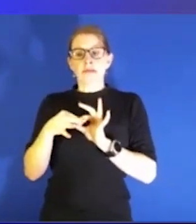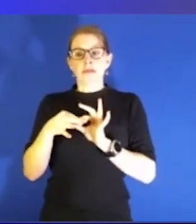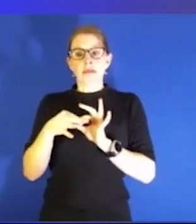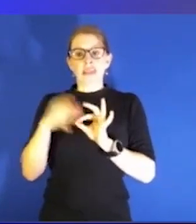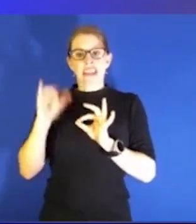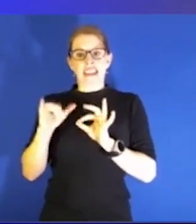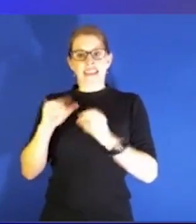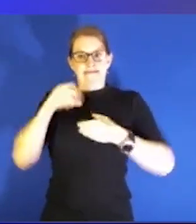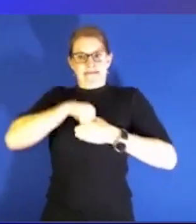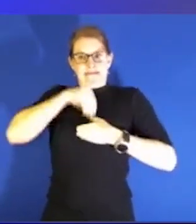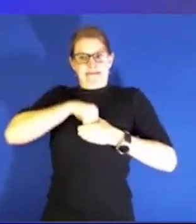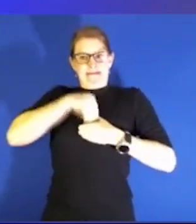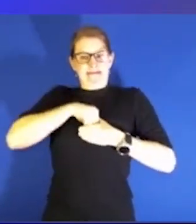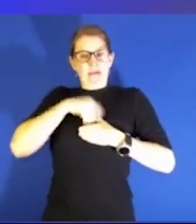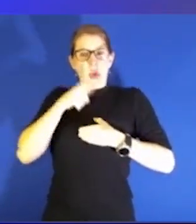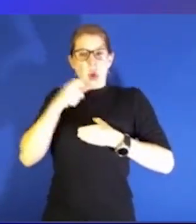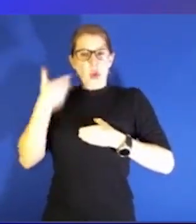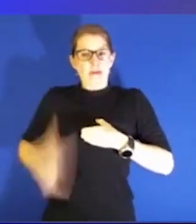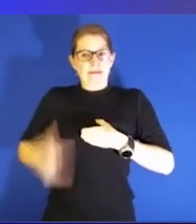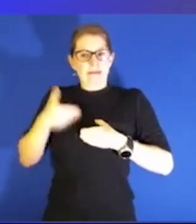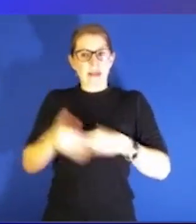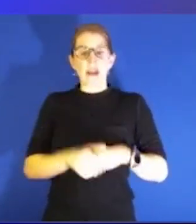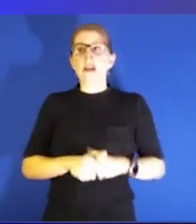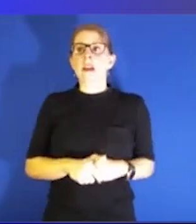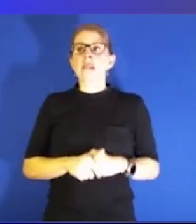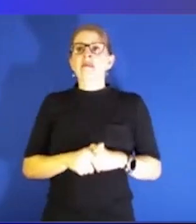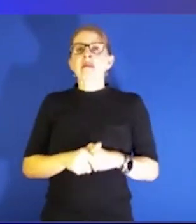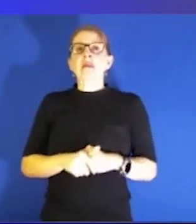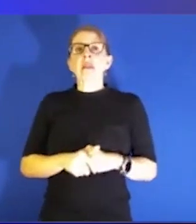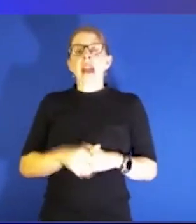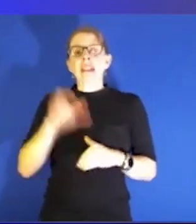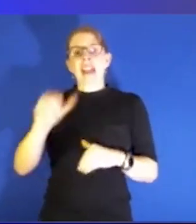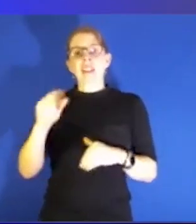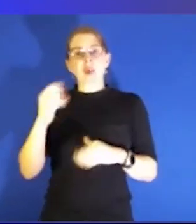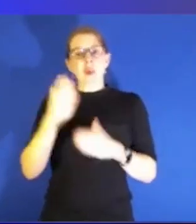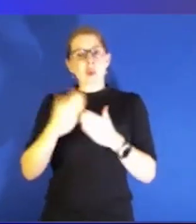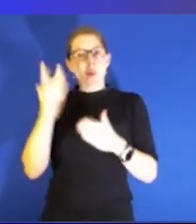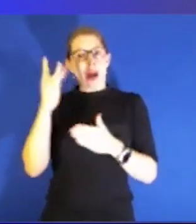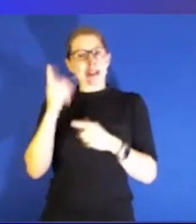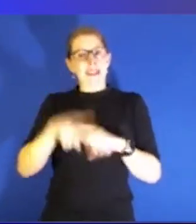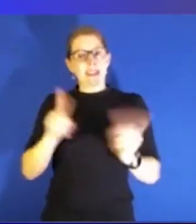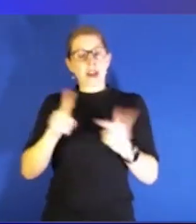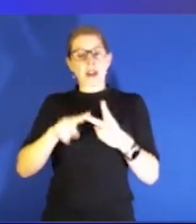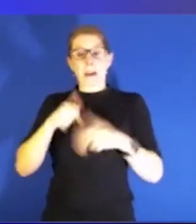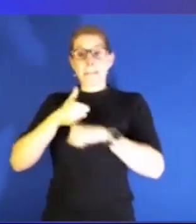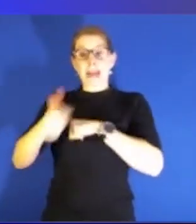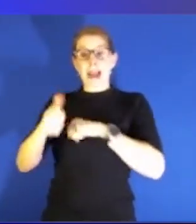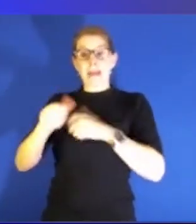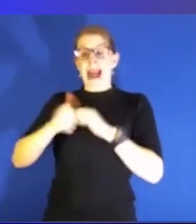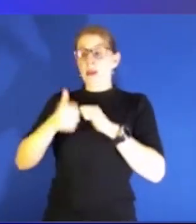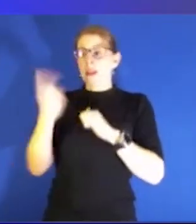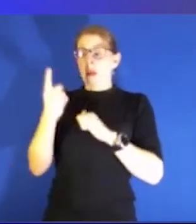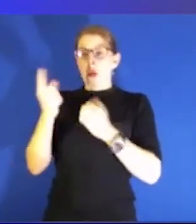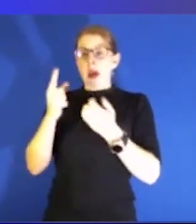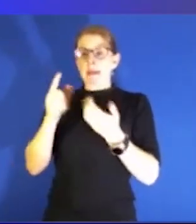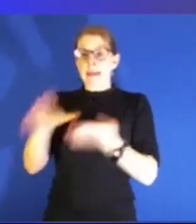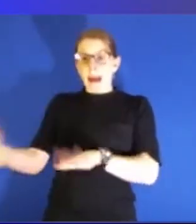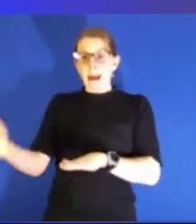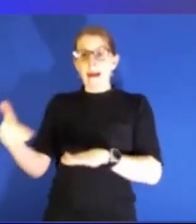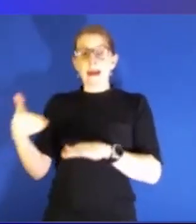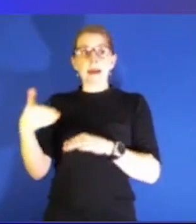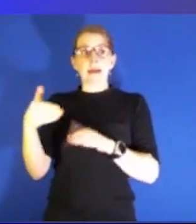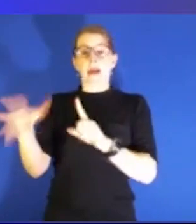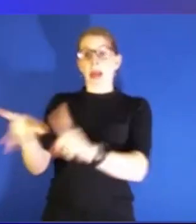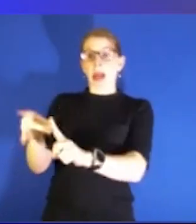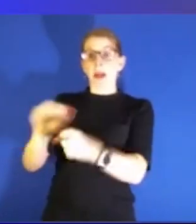why it's different. I think there's also, unfortunately, a little bit of blame of how somebody died, how somebody got COVID, and that's